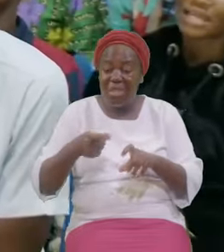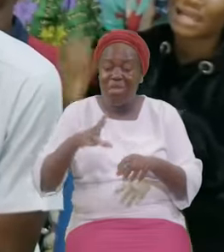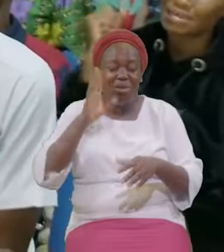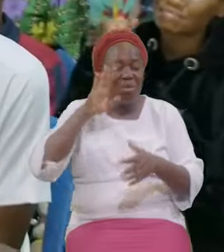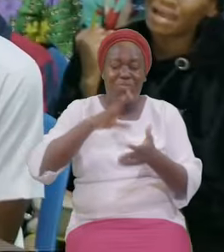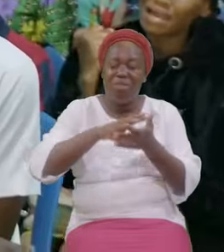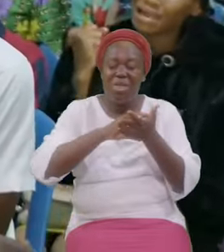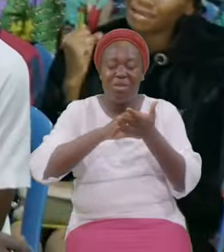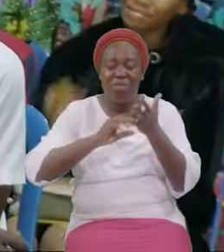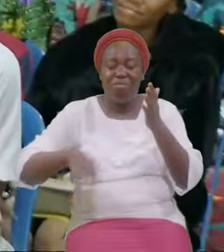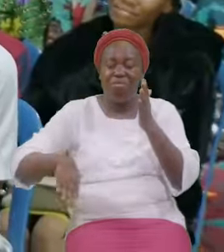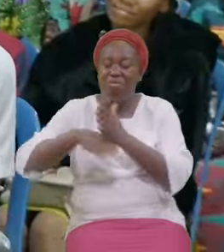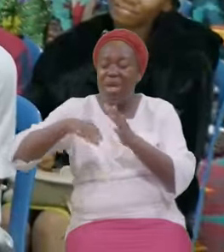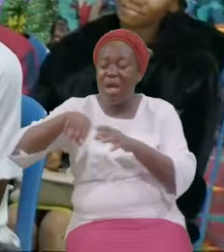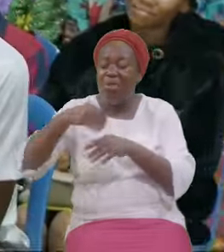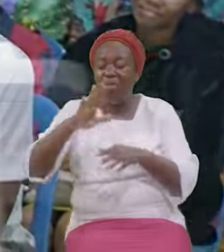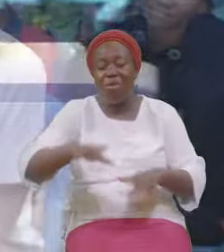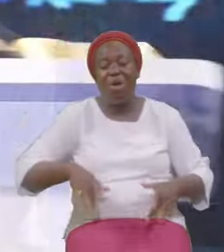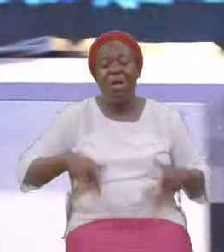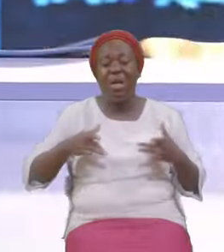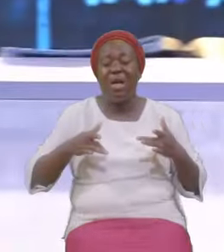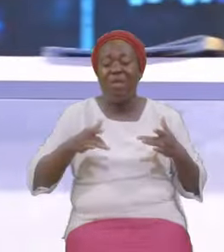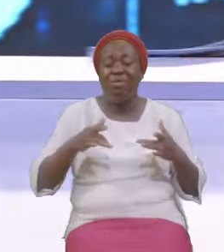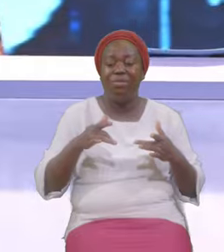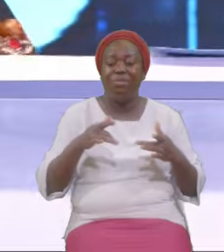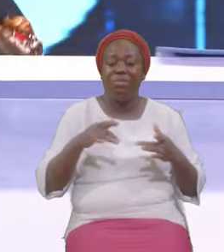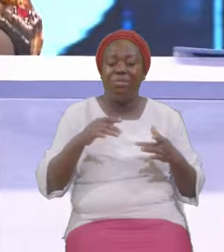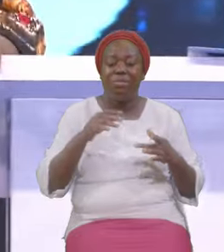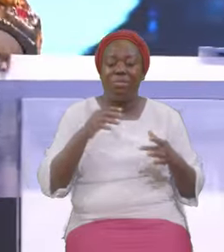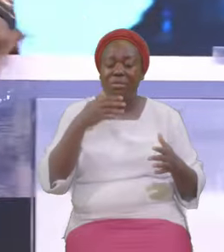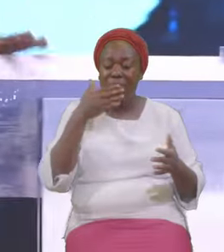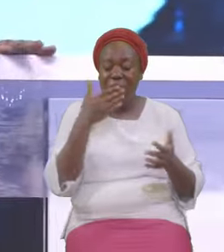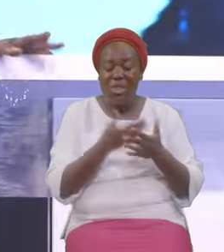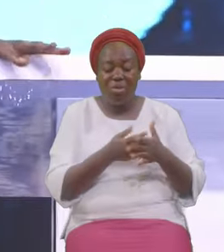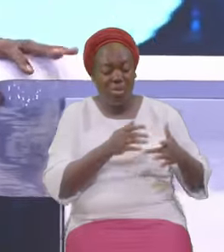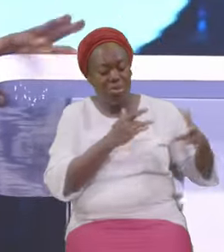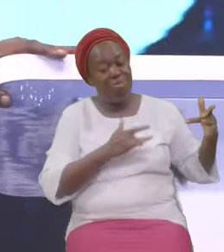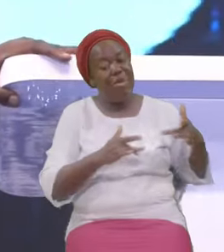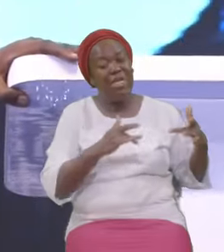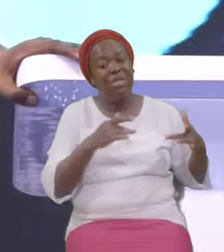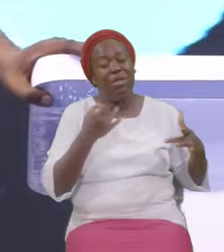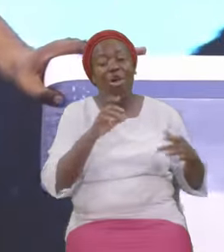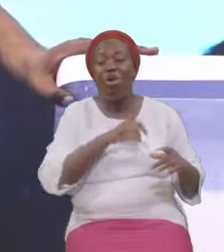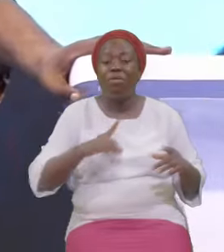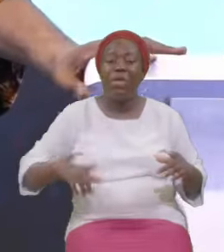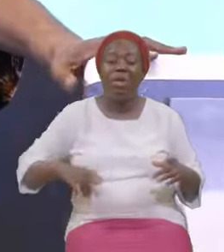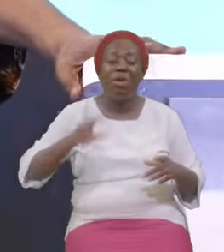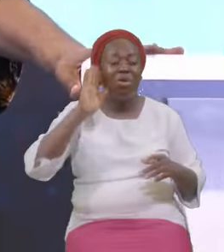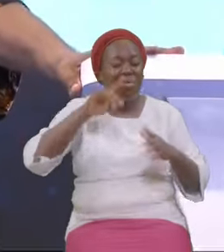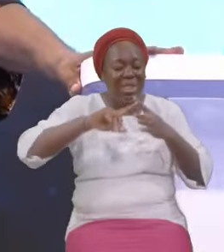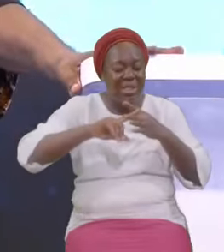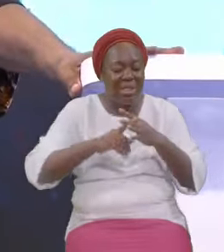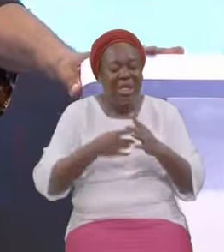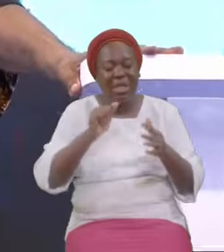life. The good mercy of the Lord will start a new story for your